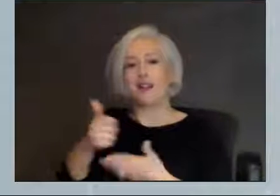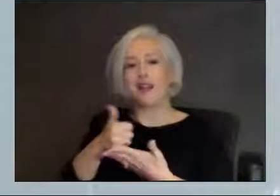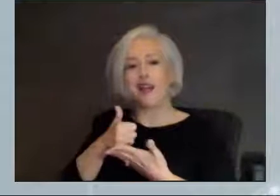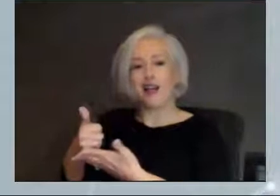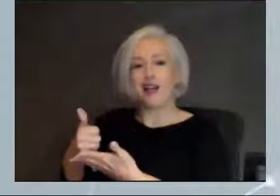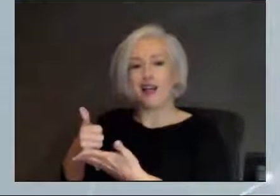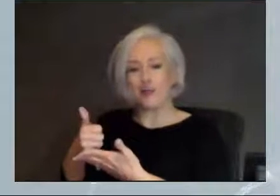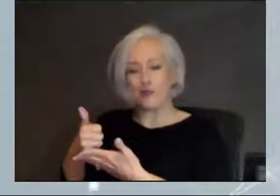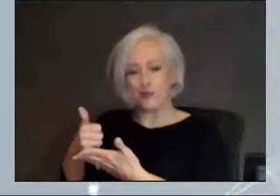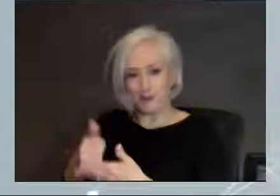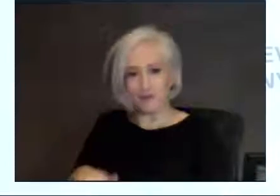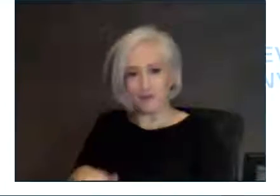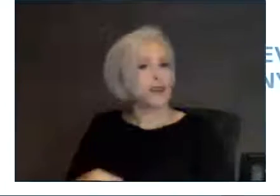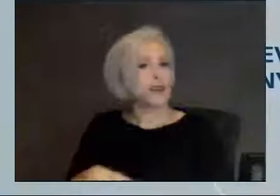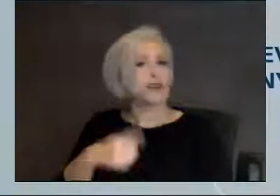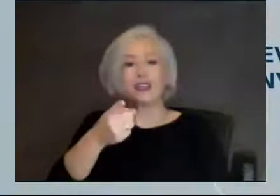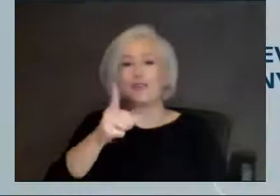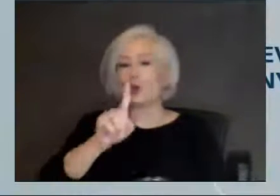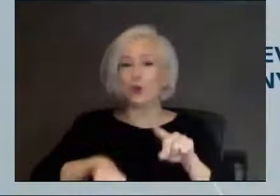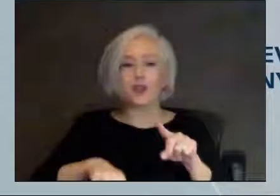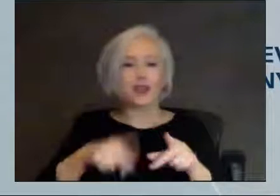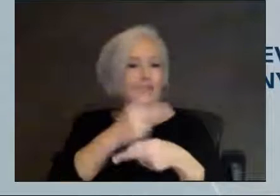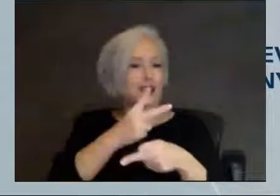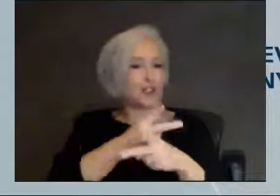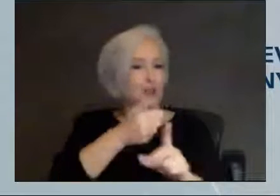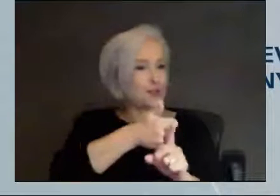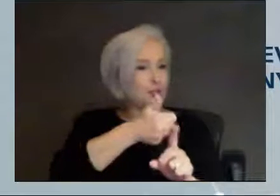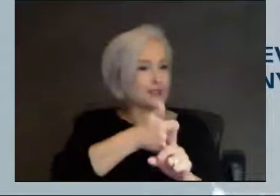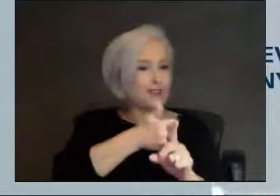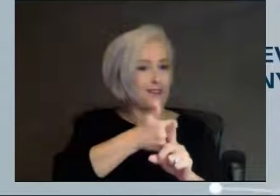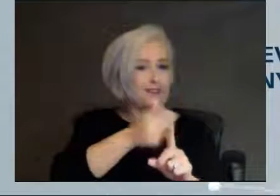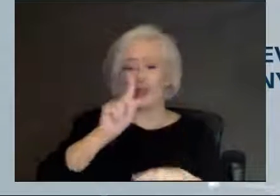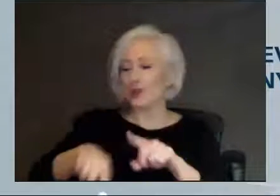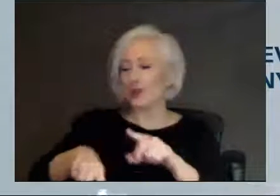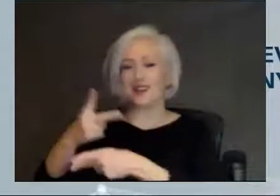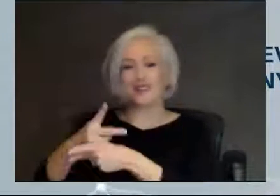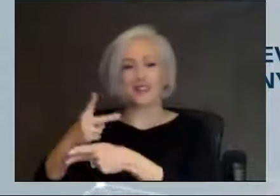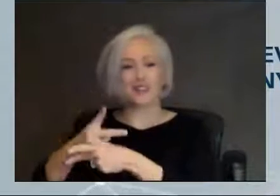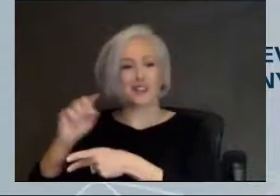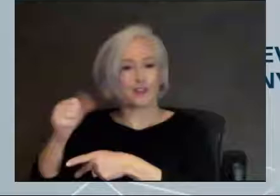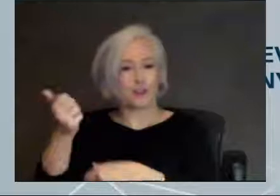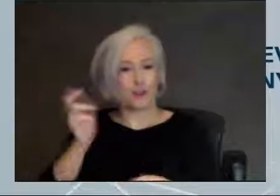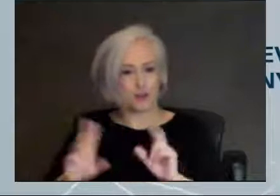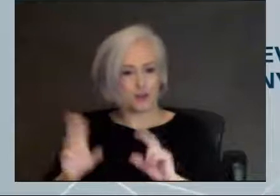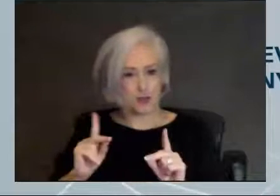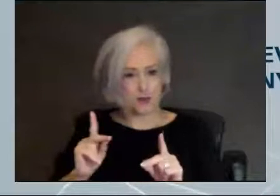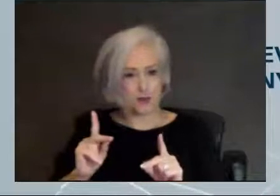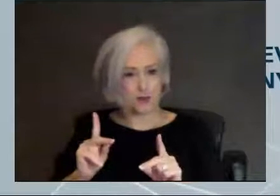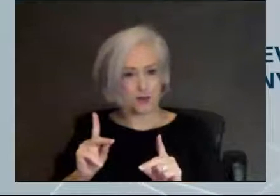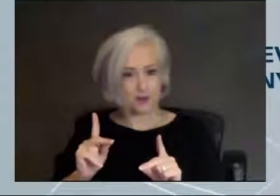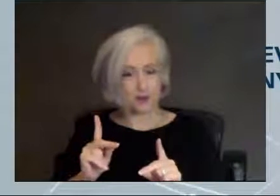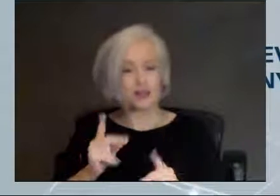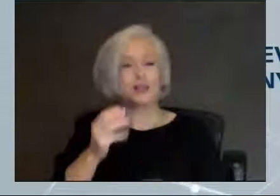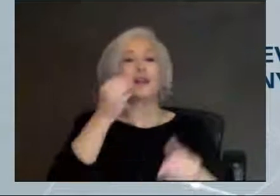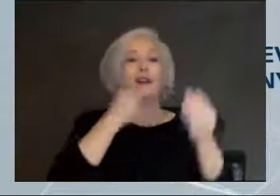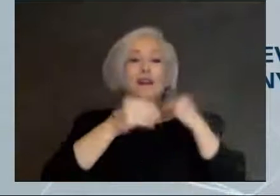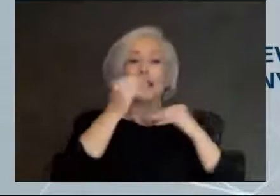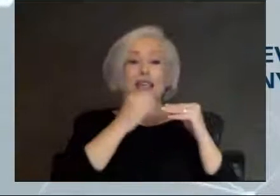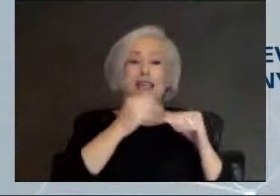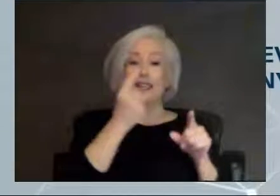else. And also eat right and get enough rest, because that is so important for